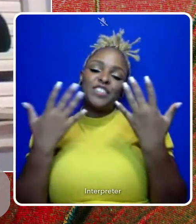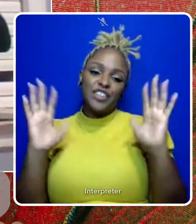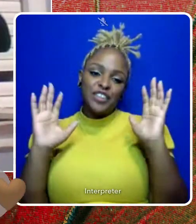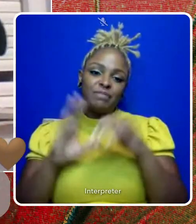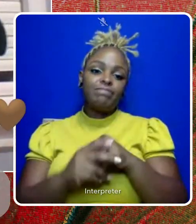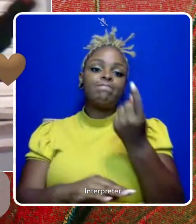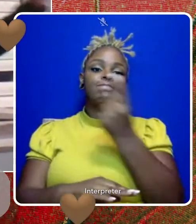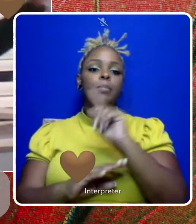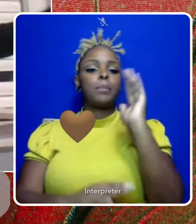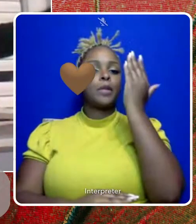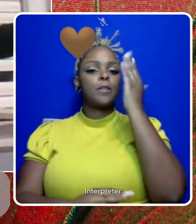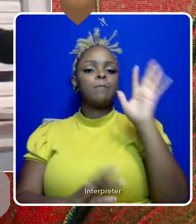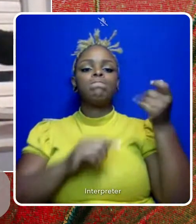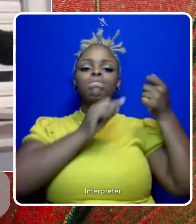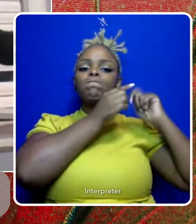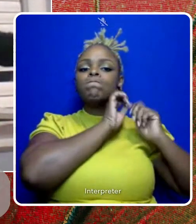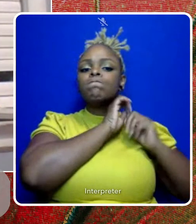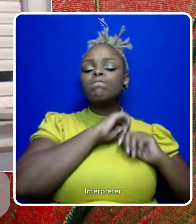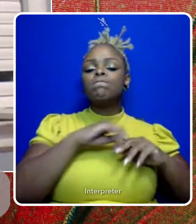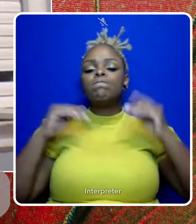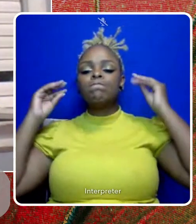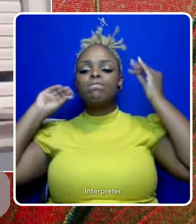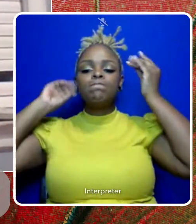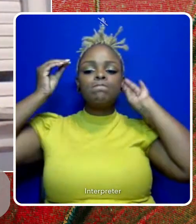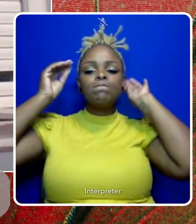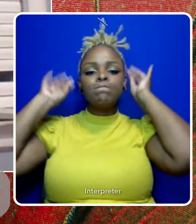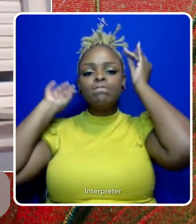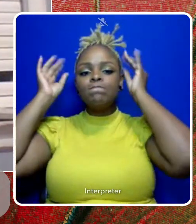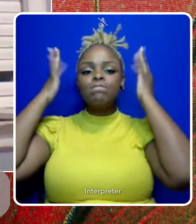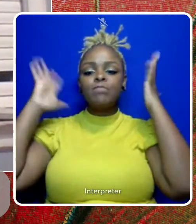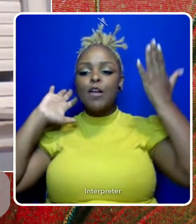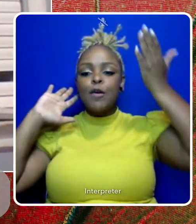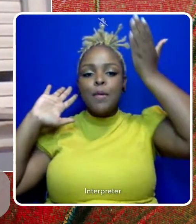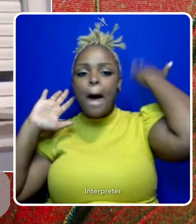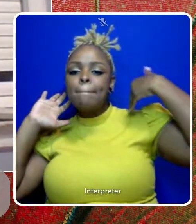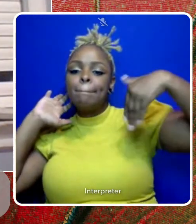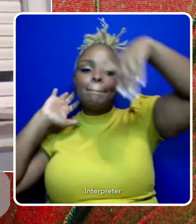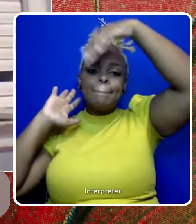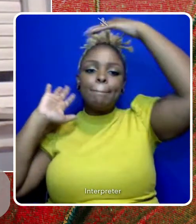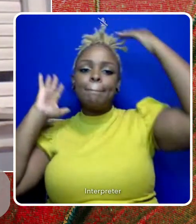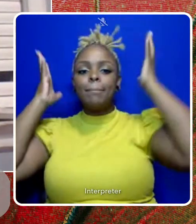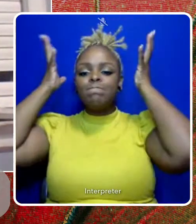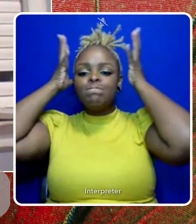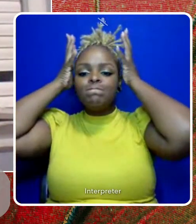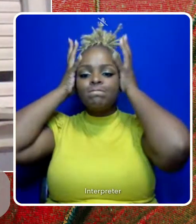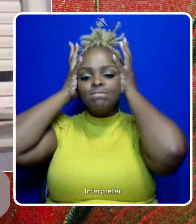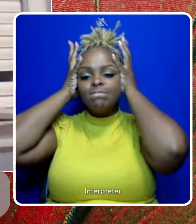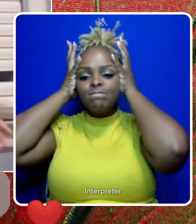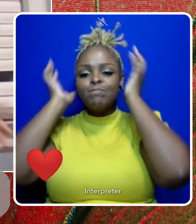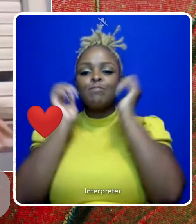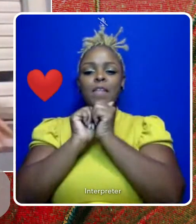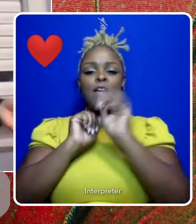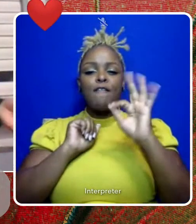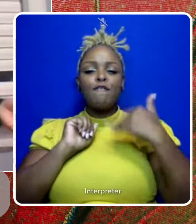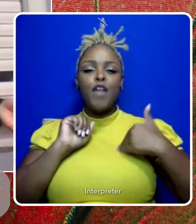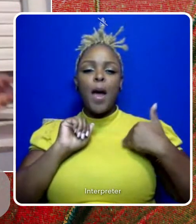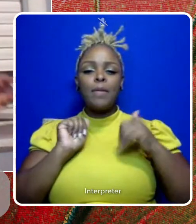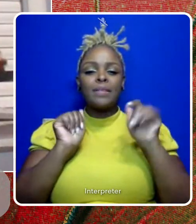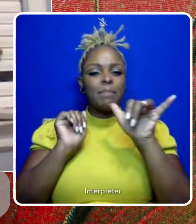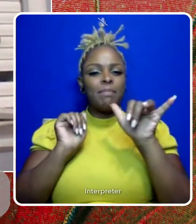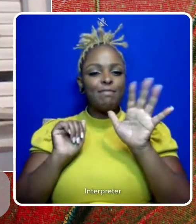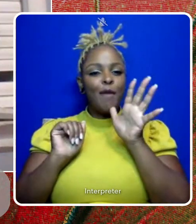sharing the same fabric as our grandmother, and she sits next to